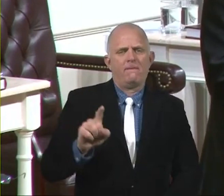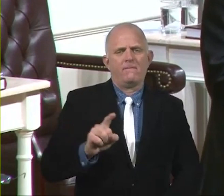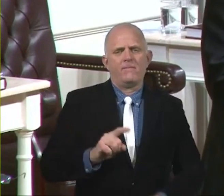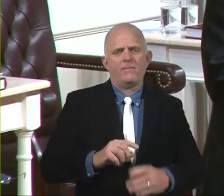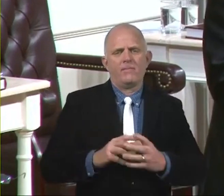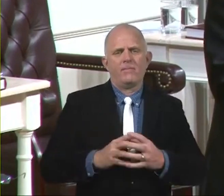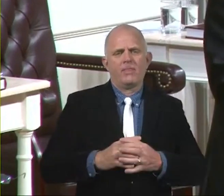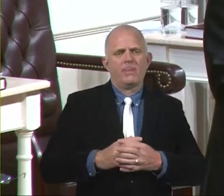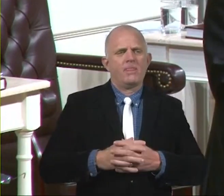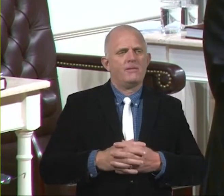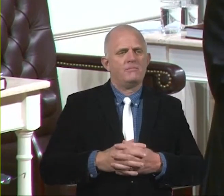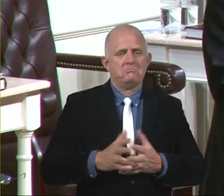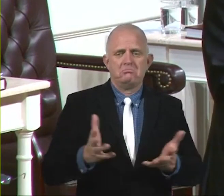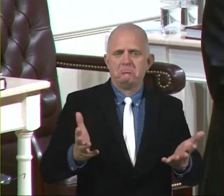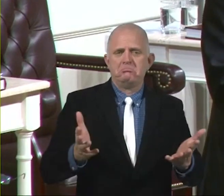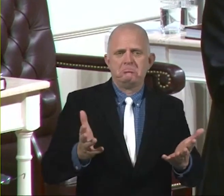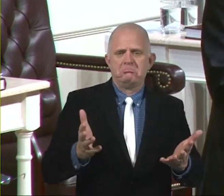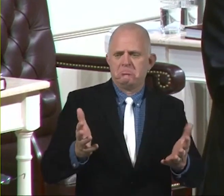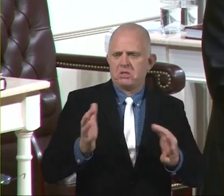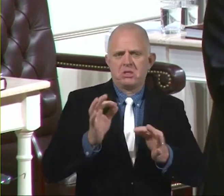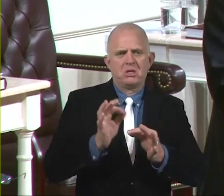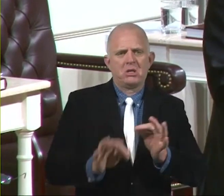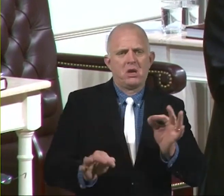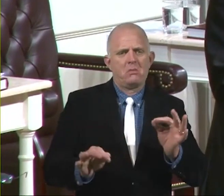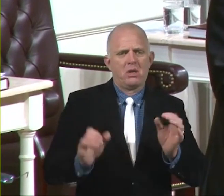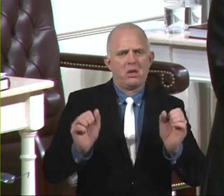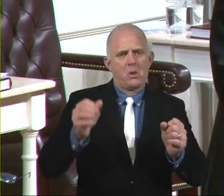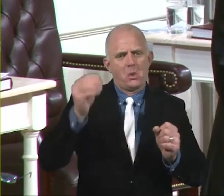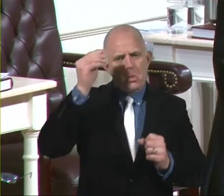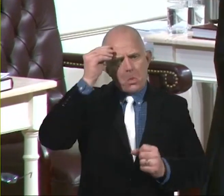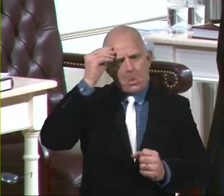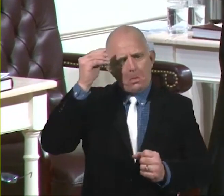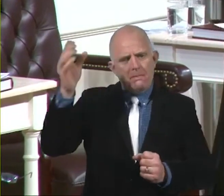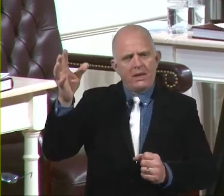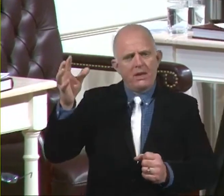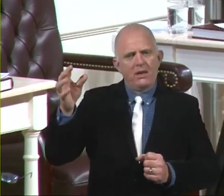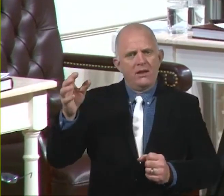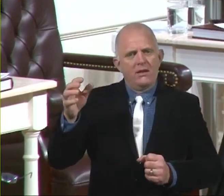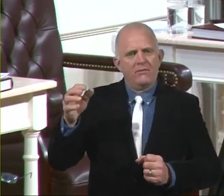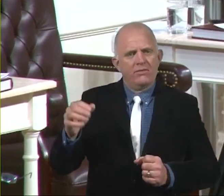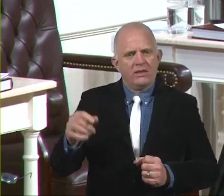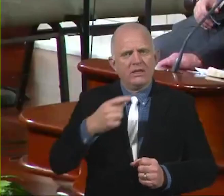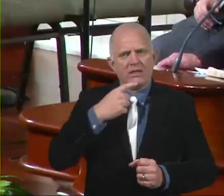That seems simple enough to me to obey. He said, say it.